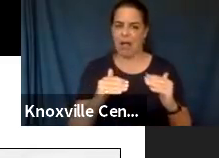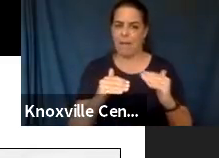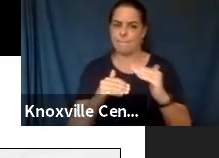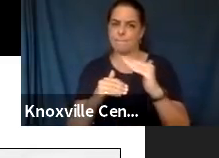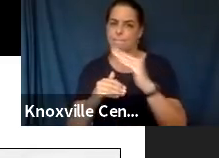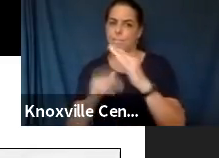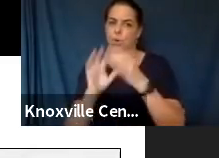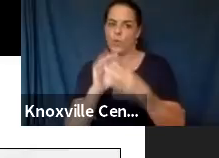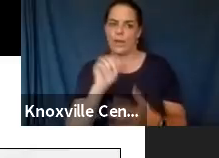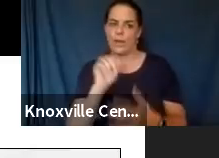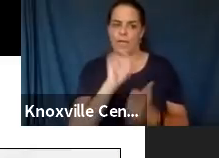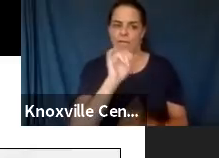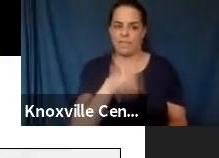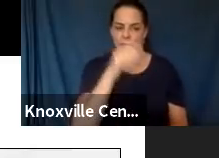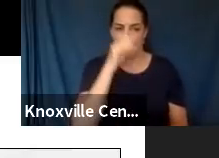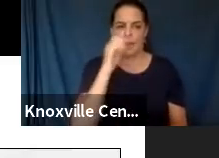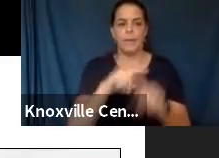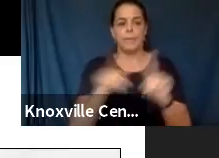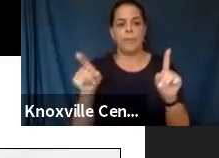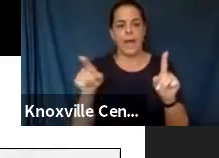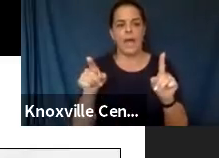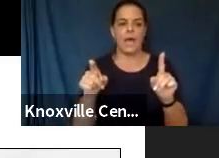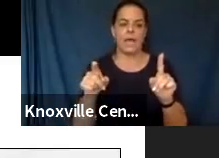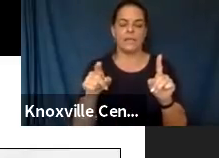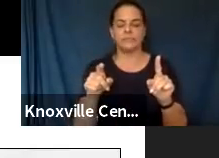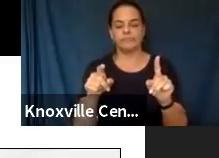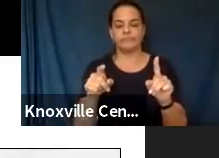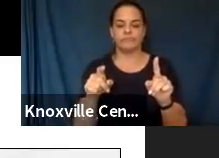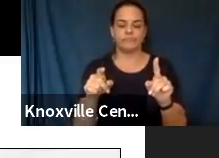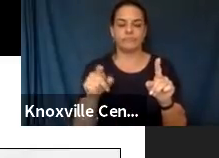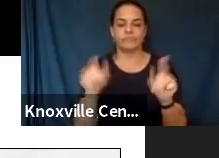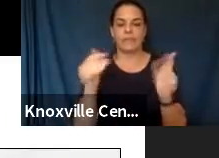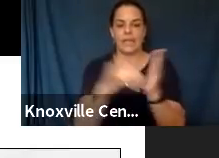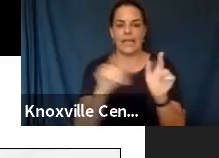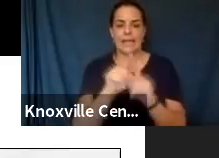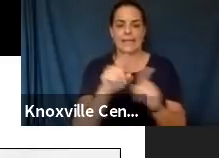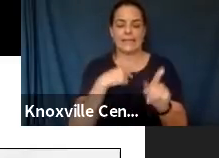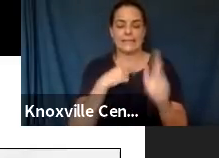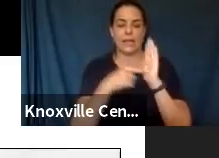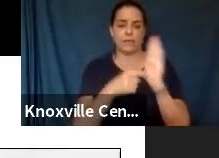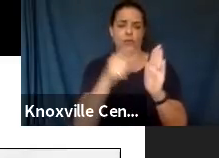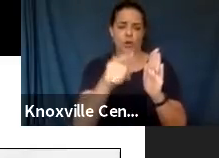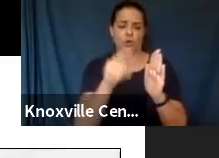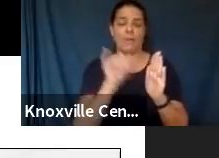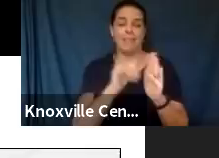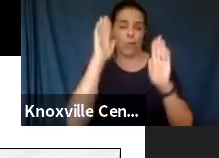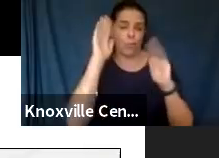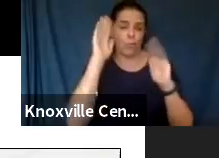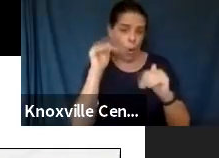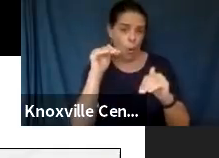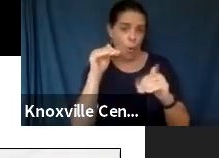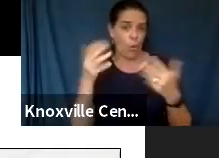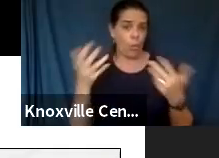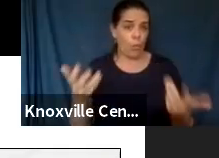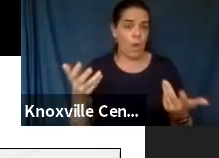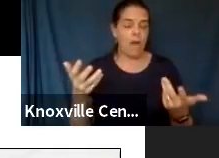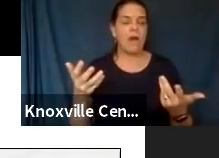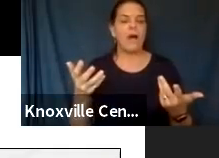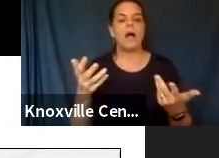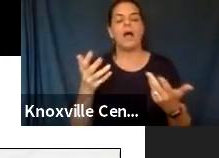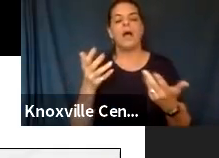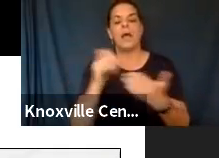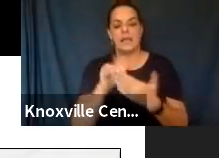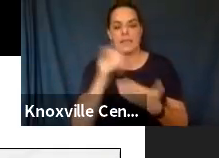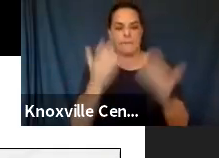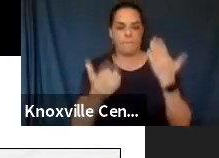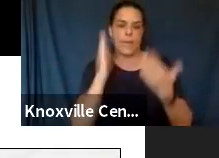regard. But again, as I've shown, is that the hope is that there